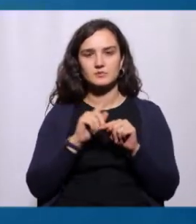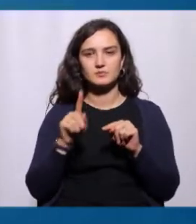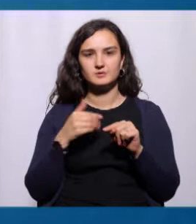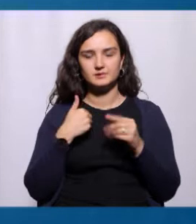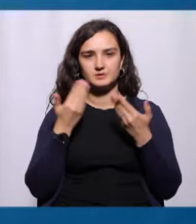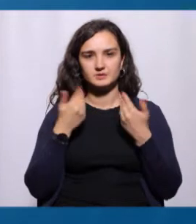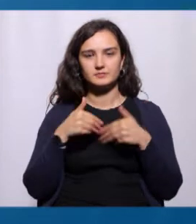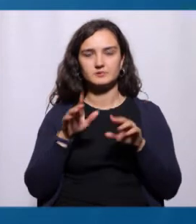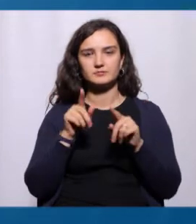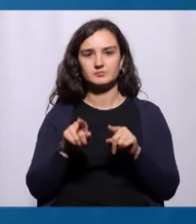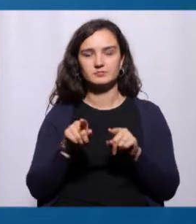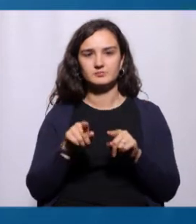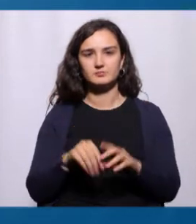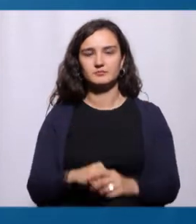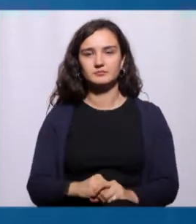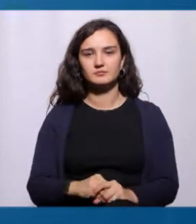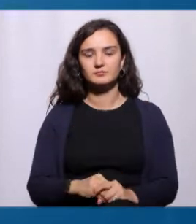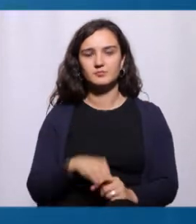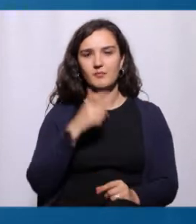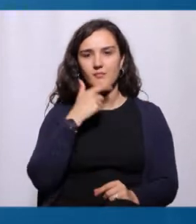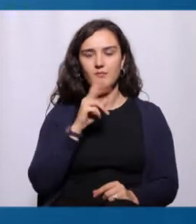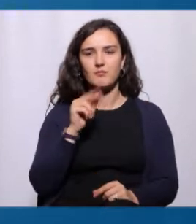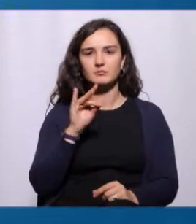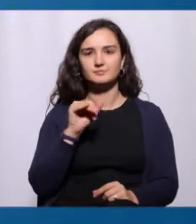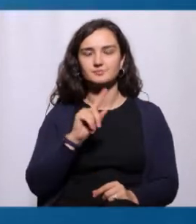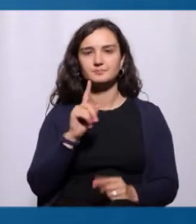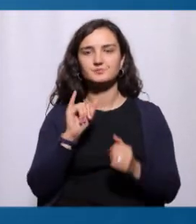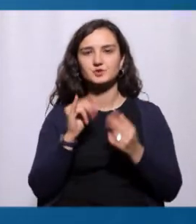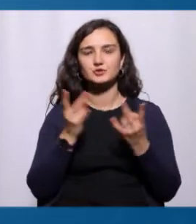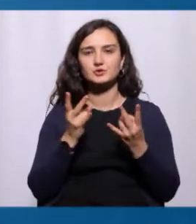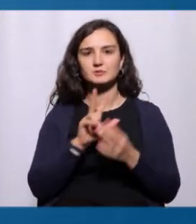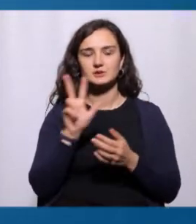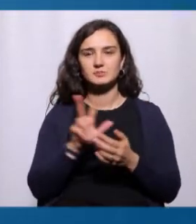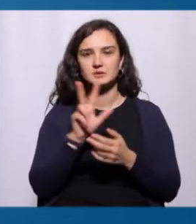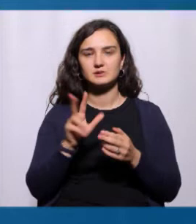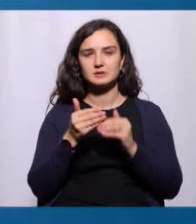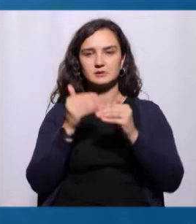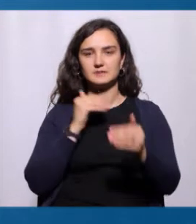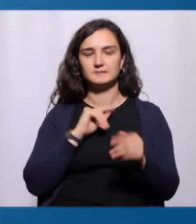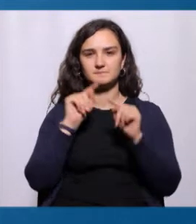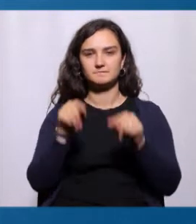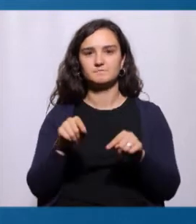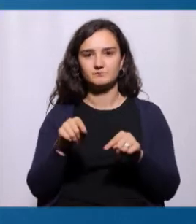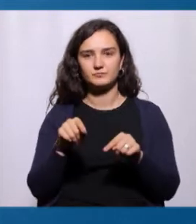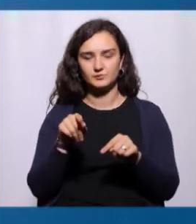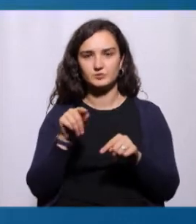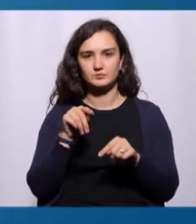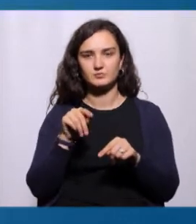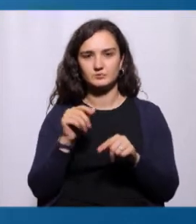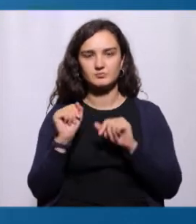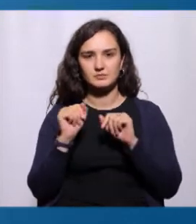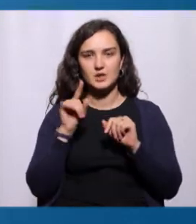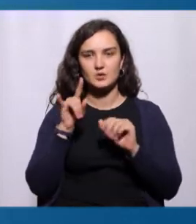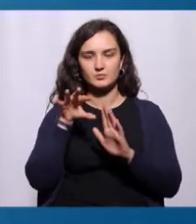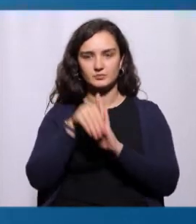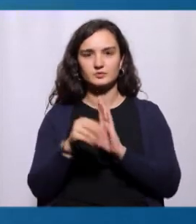through security. Mr. Carter, where you need to go 3 hours earlier in order to get a security? The